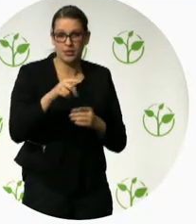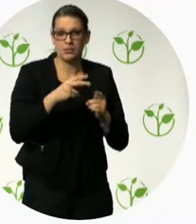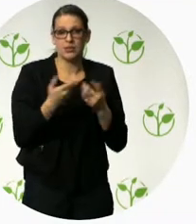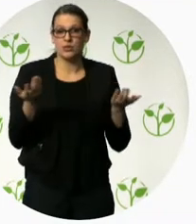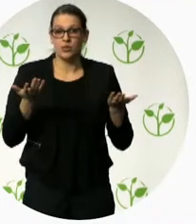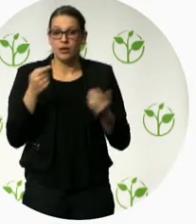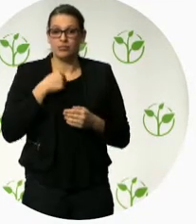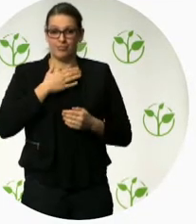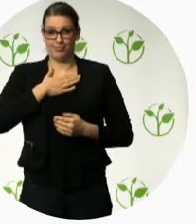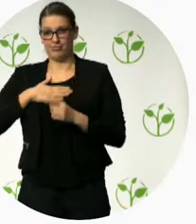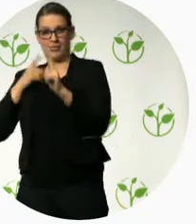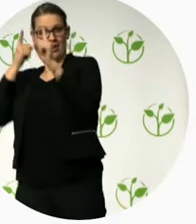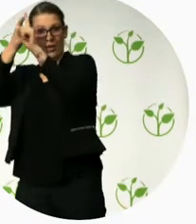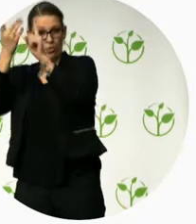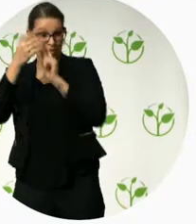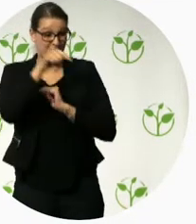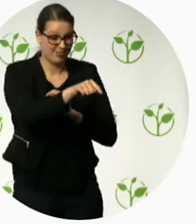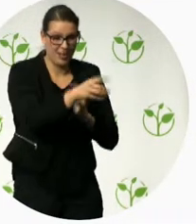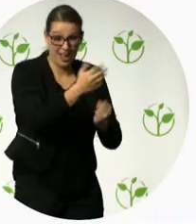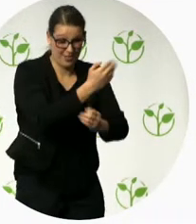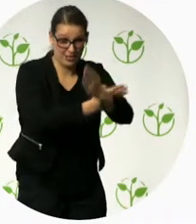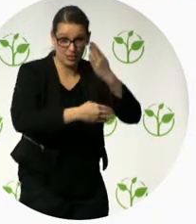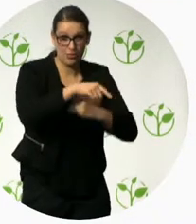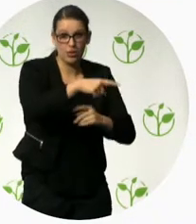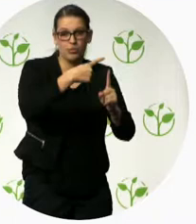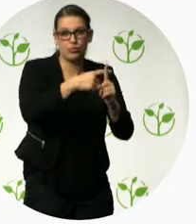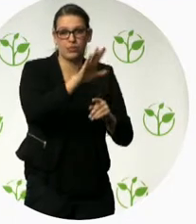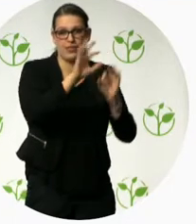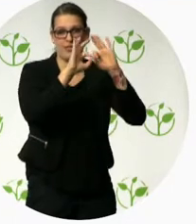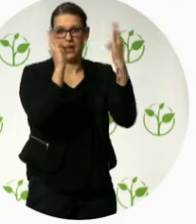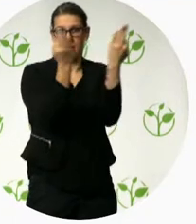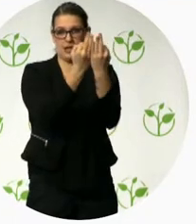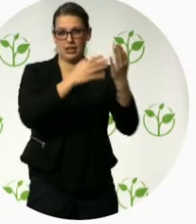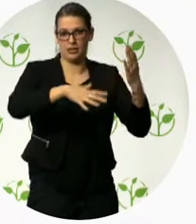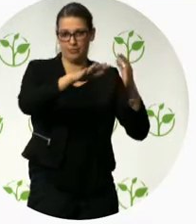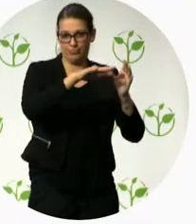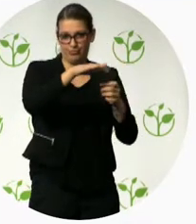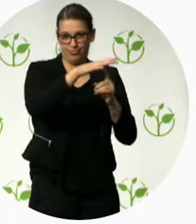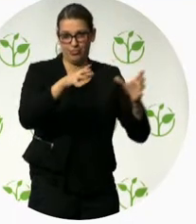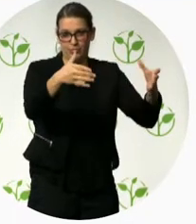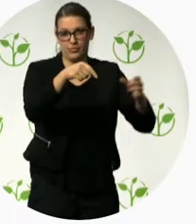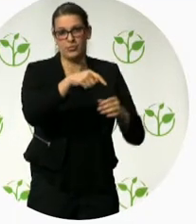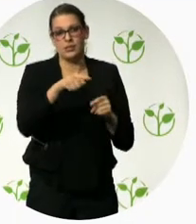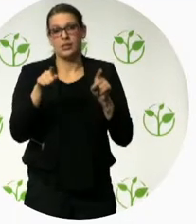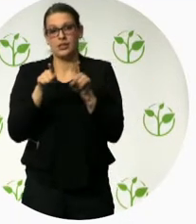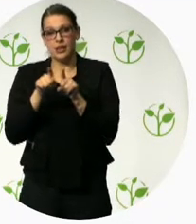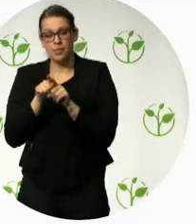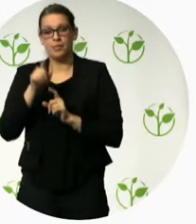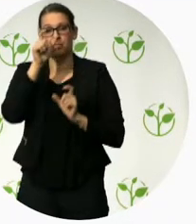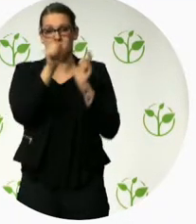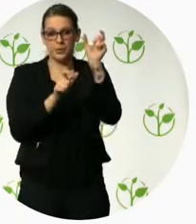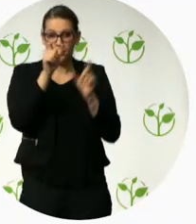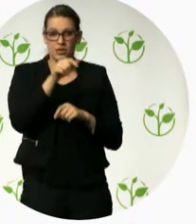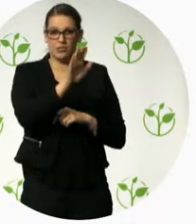So everything that we do, it's for the people with disabilities and their families. I would like to put emphasis on families